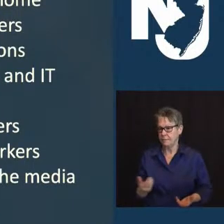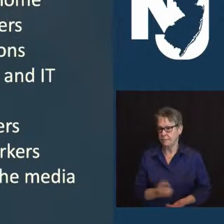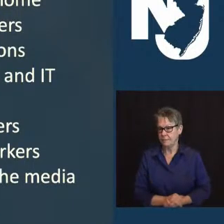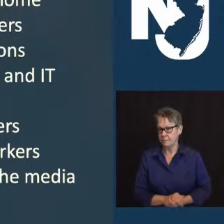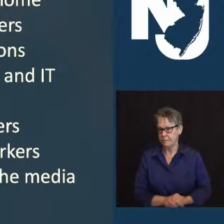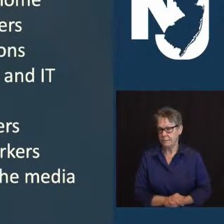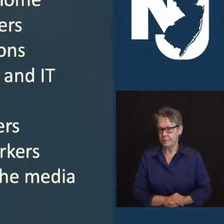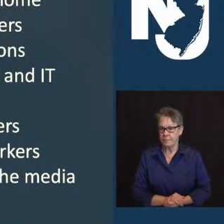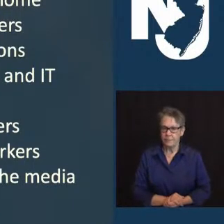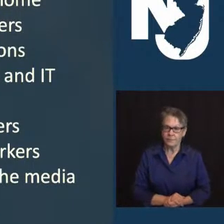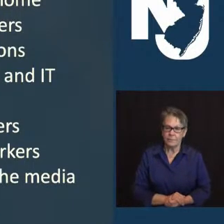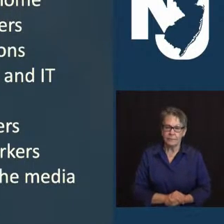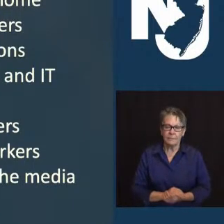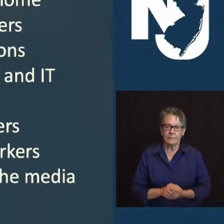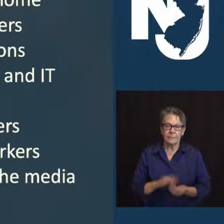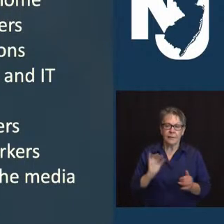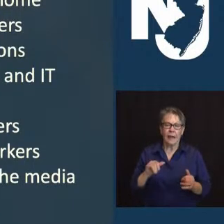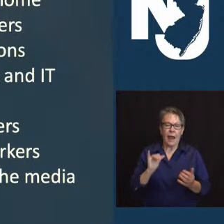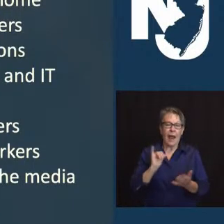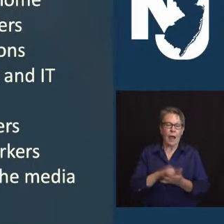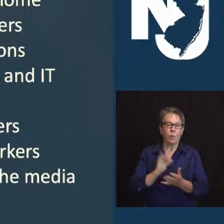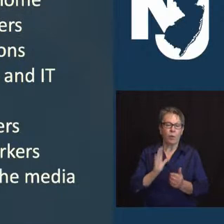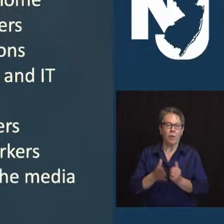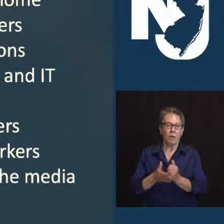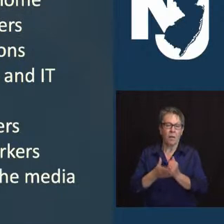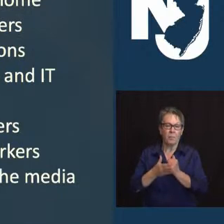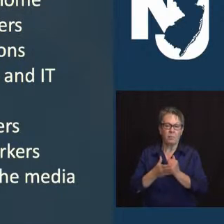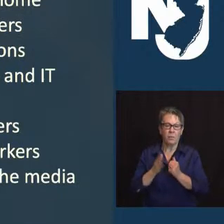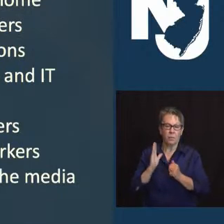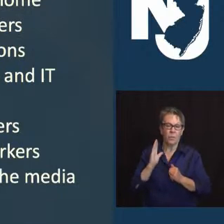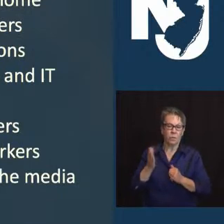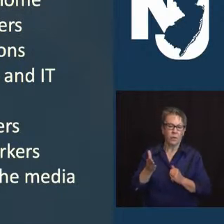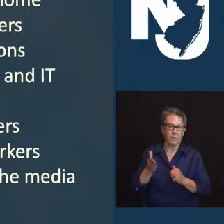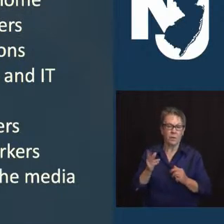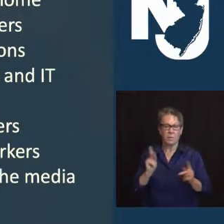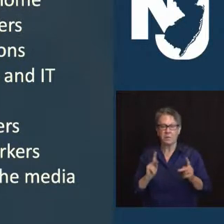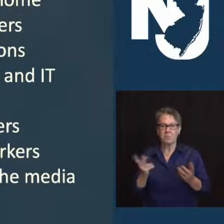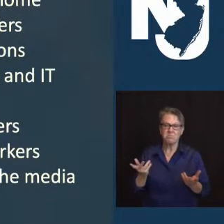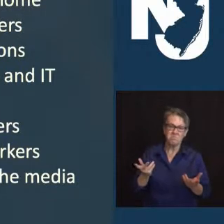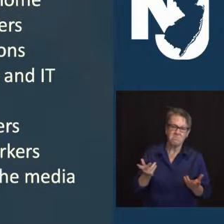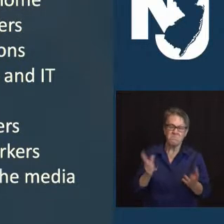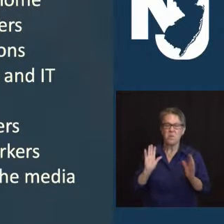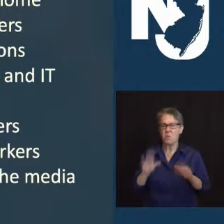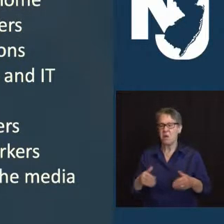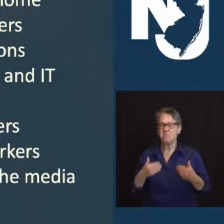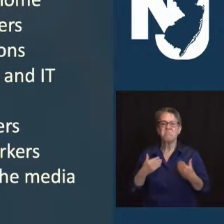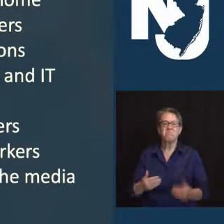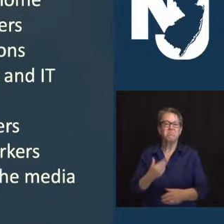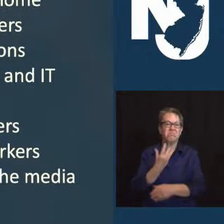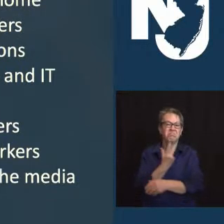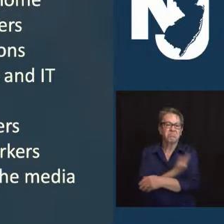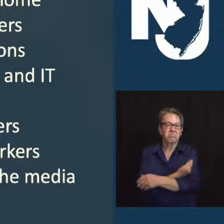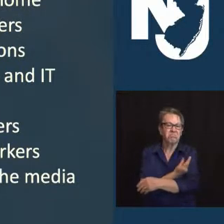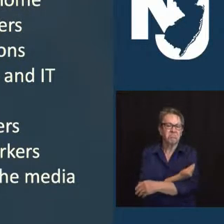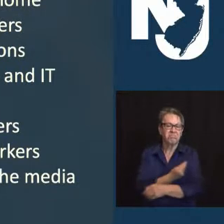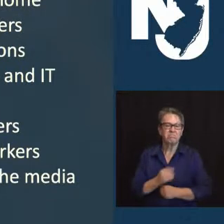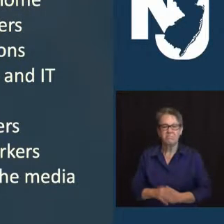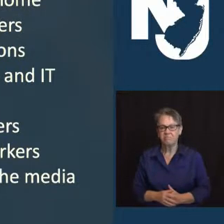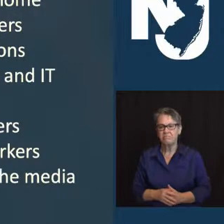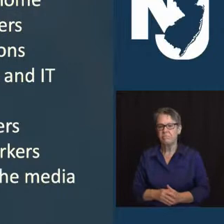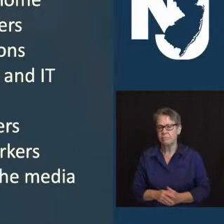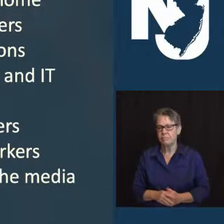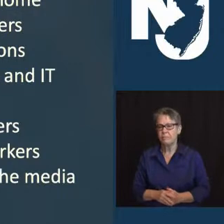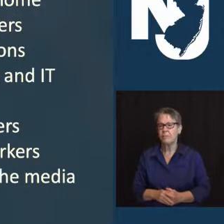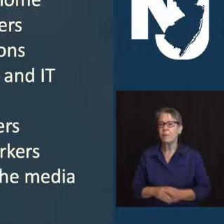and that's helped us, I think, in pushing back on that skepticism more than you wanted on that. I'm going to mask up here. Thank you,